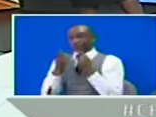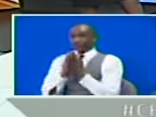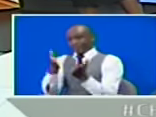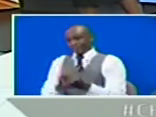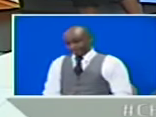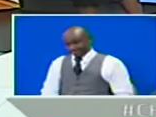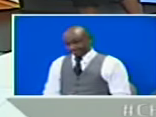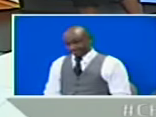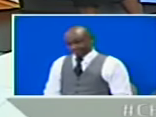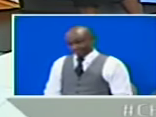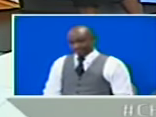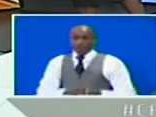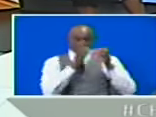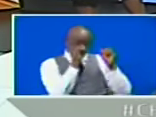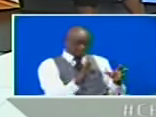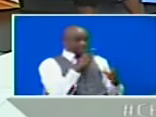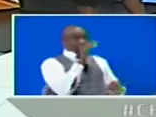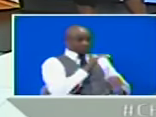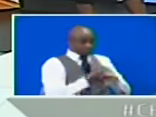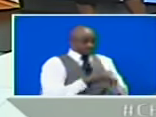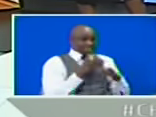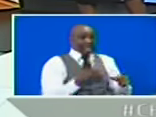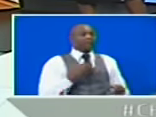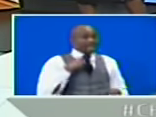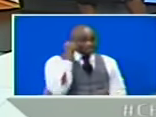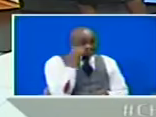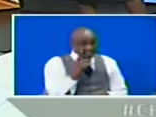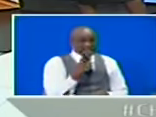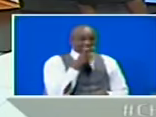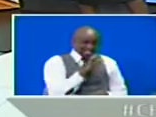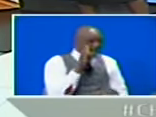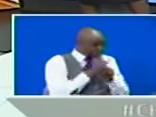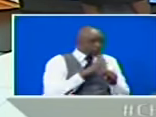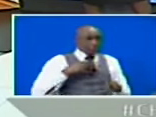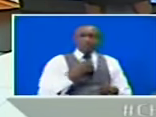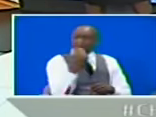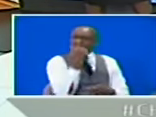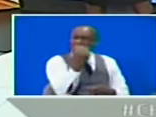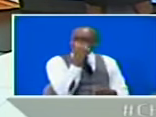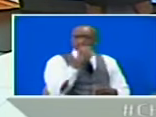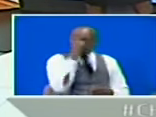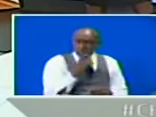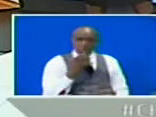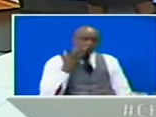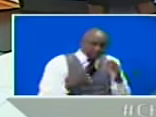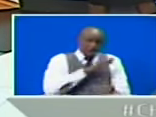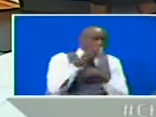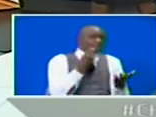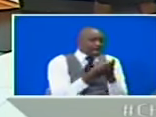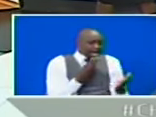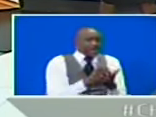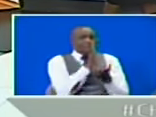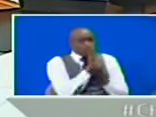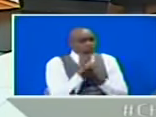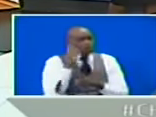okay. on what to do. Yes. All right. So this is good. So at least now we have an understanding of this. And lots of people have been asking us about this, whether all the money that was borrowed in the